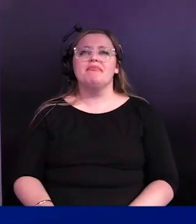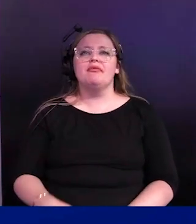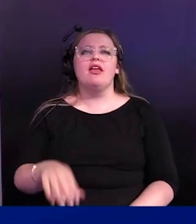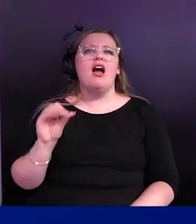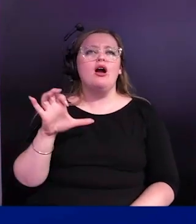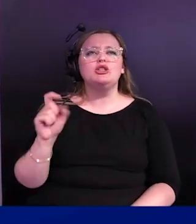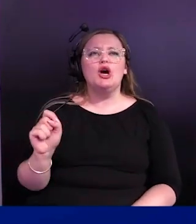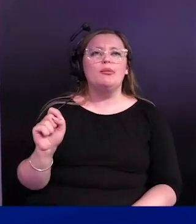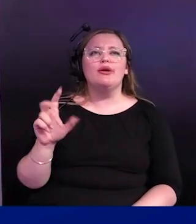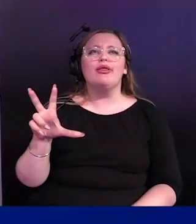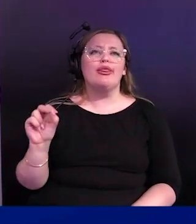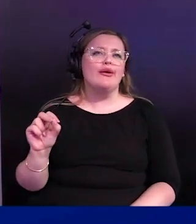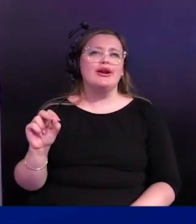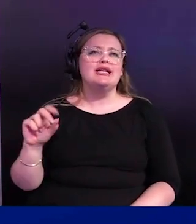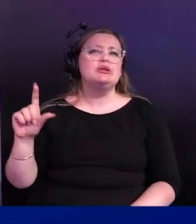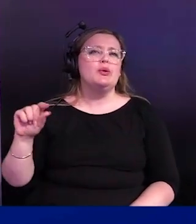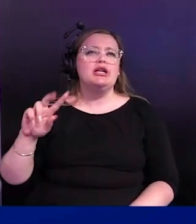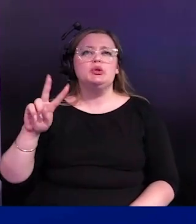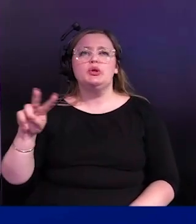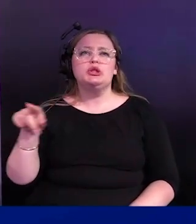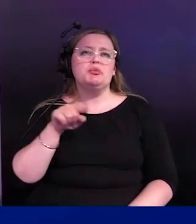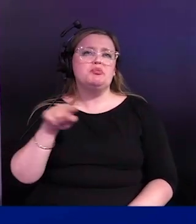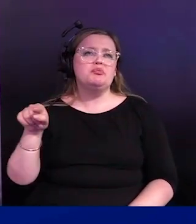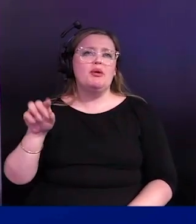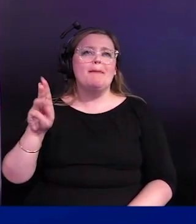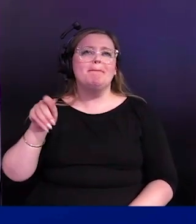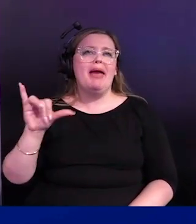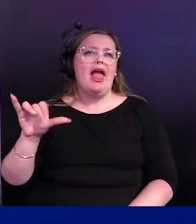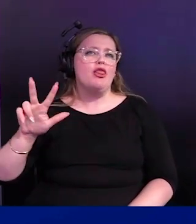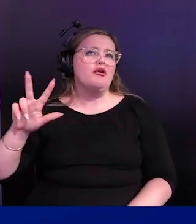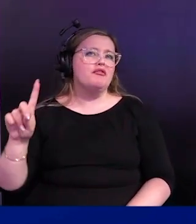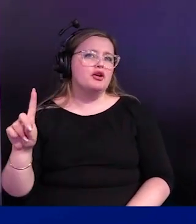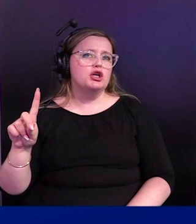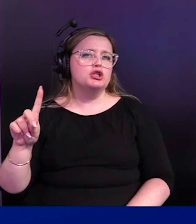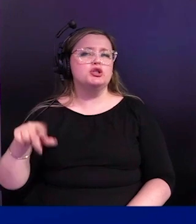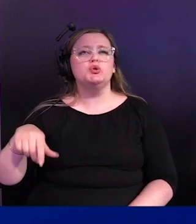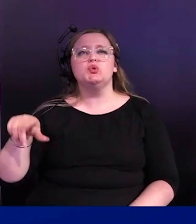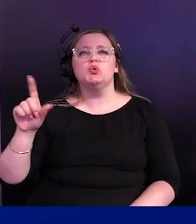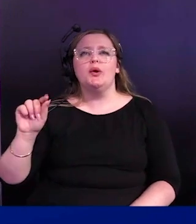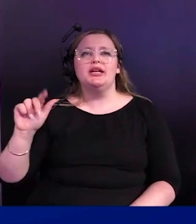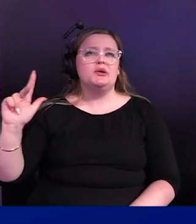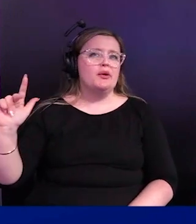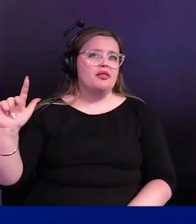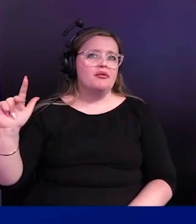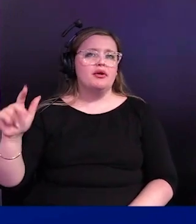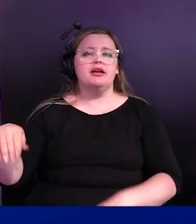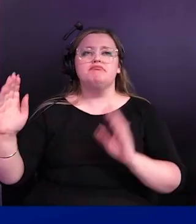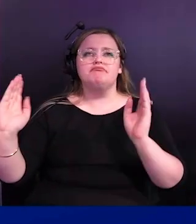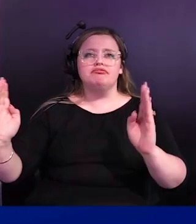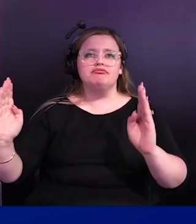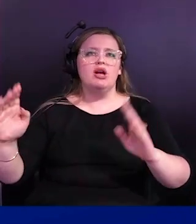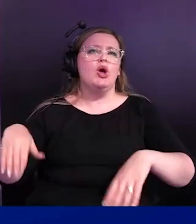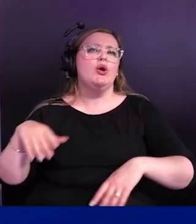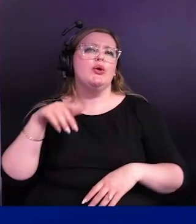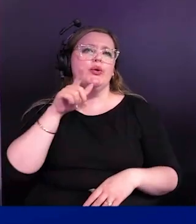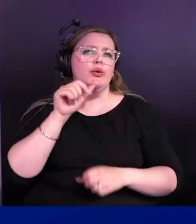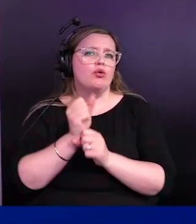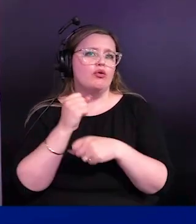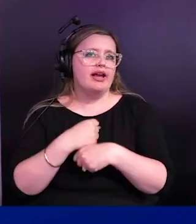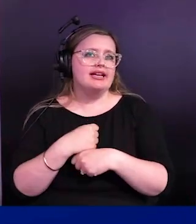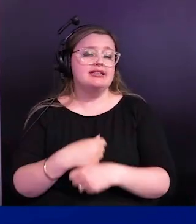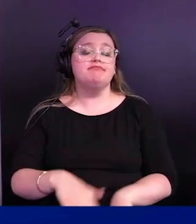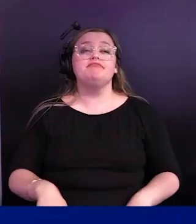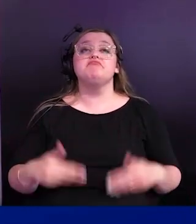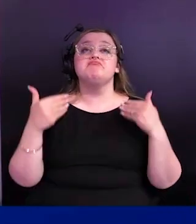October 30th, 2022 to May 31st, 2023. I want to see who created it. Now I run the